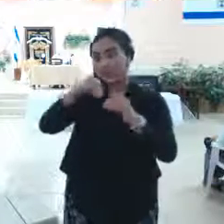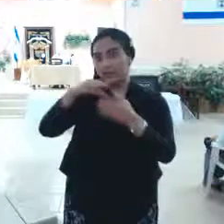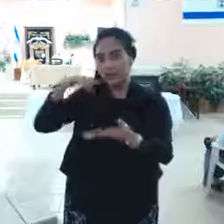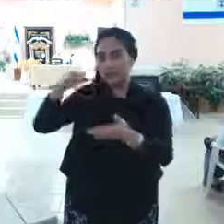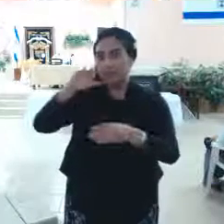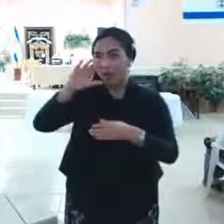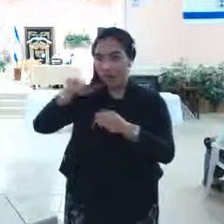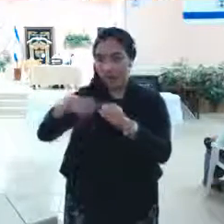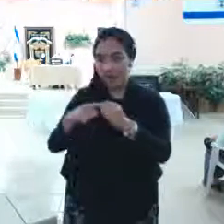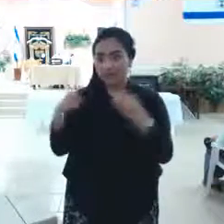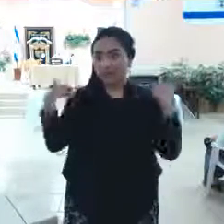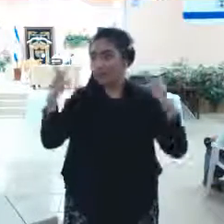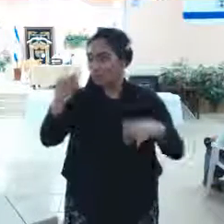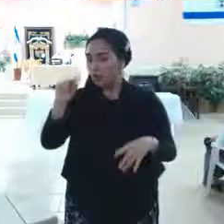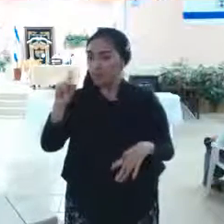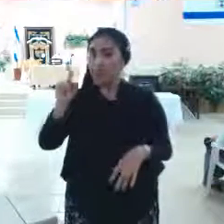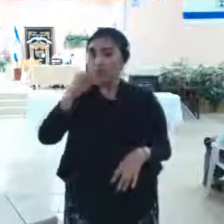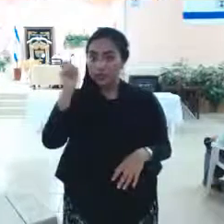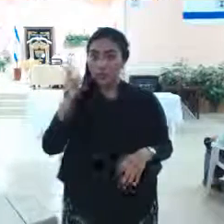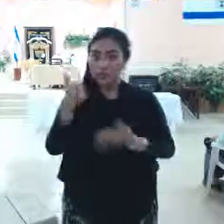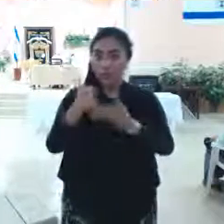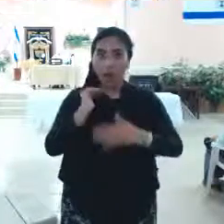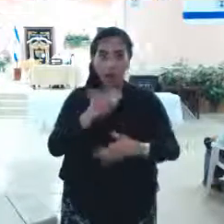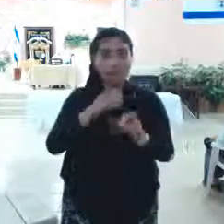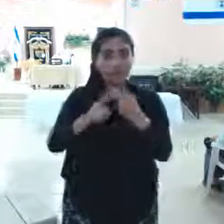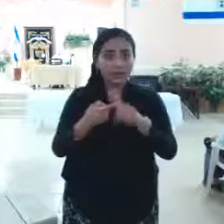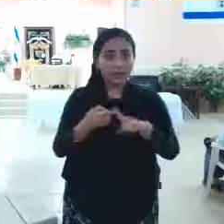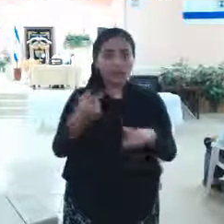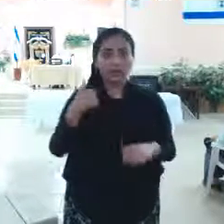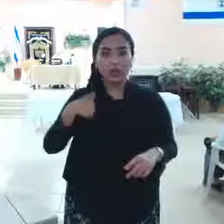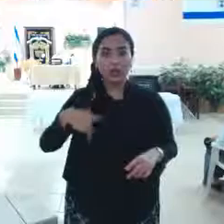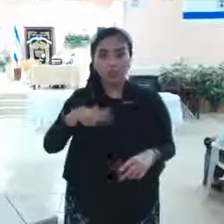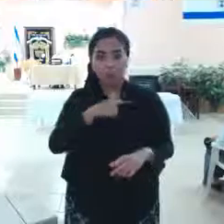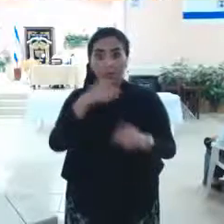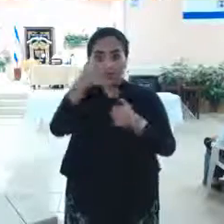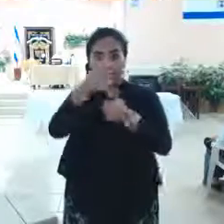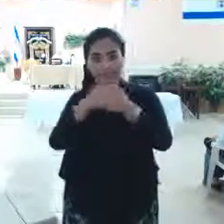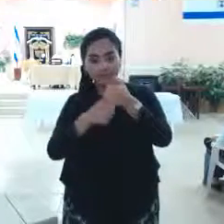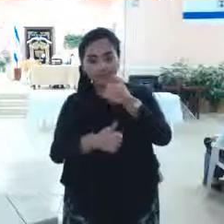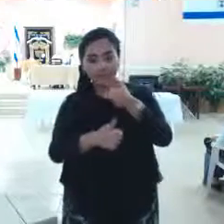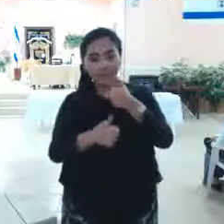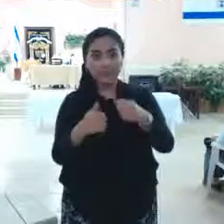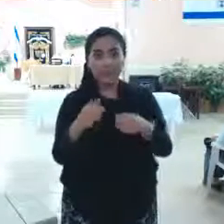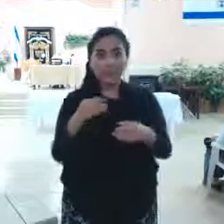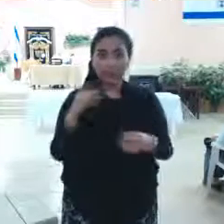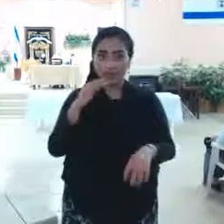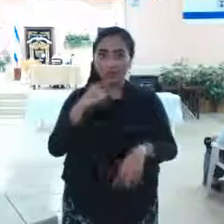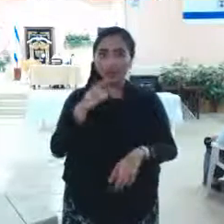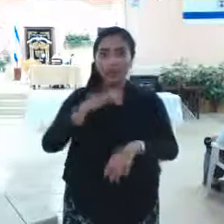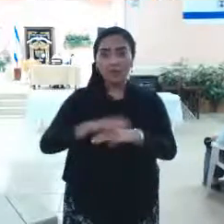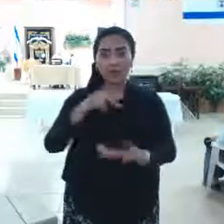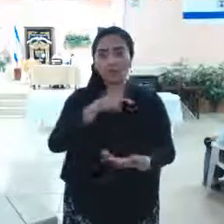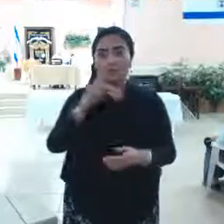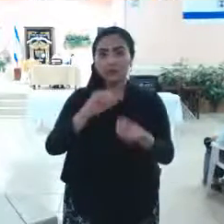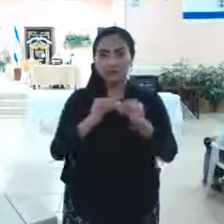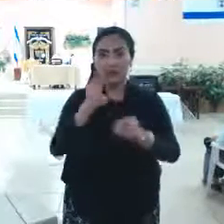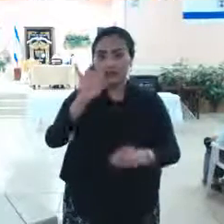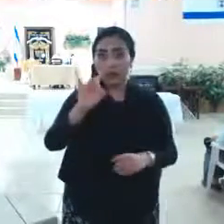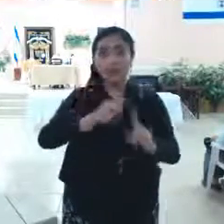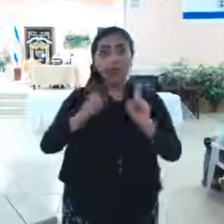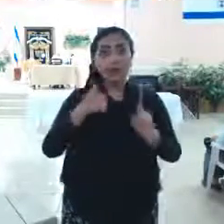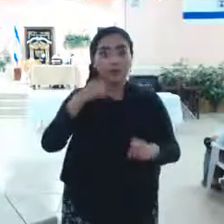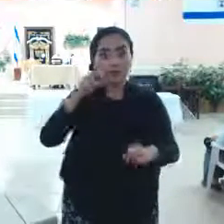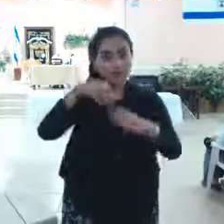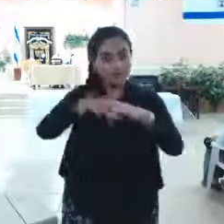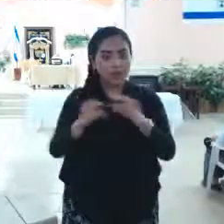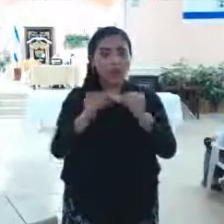angelology of the new No, age. No, porque son nuestros because amigos, they are y our nosotros somos friends, and we menores are que ellos, less según than el Salmo them based on 8. Psalm 8. Pero tenemos que But entrar ya